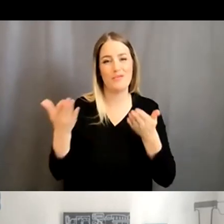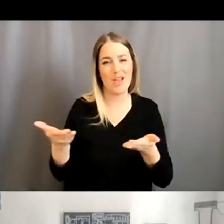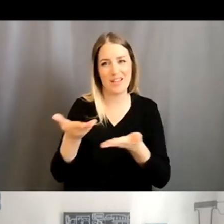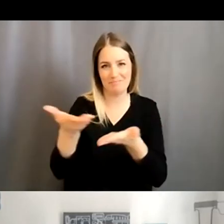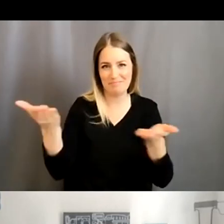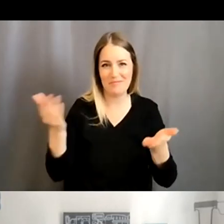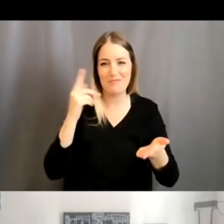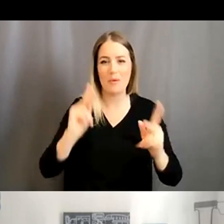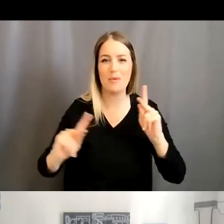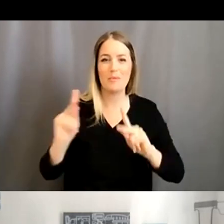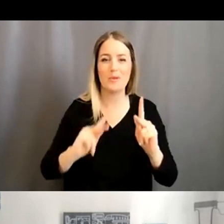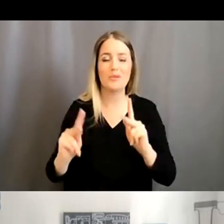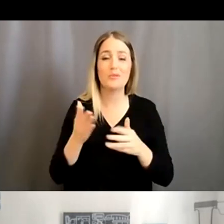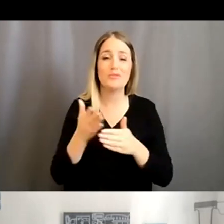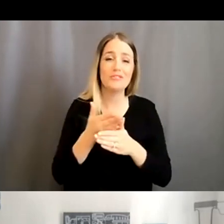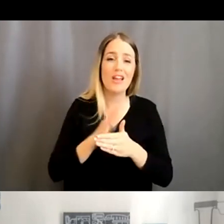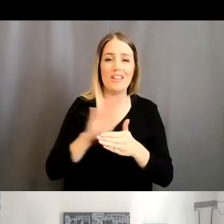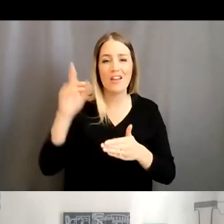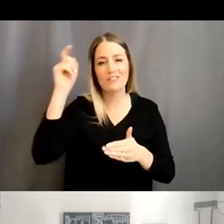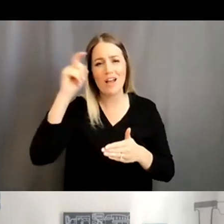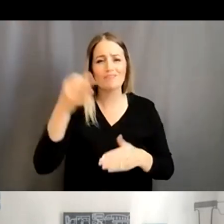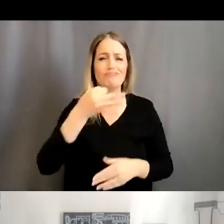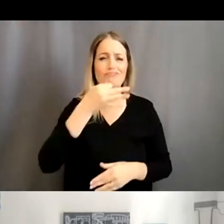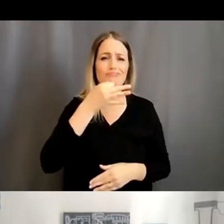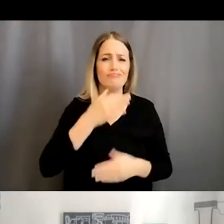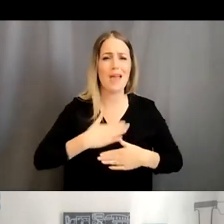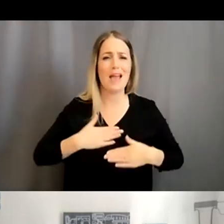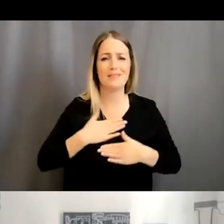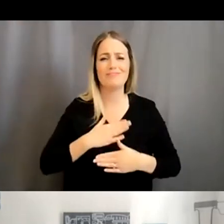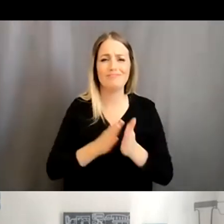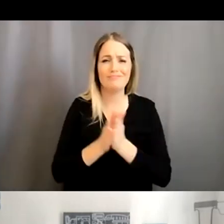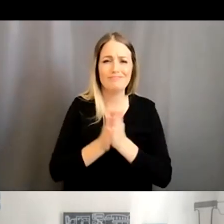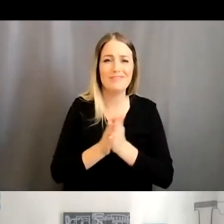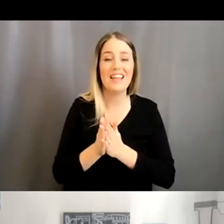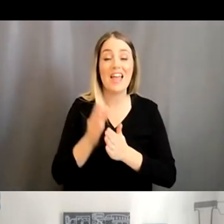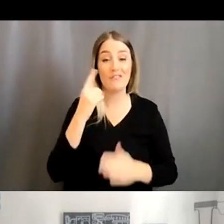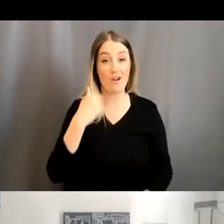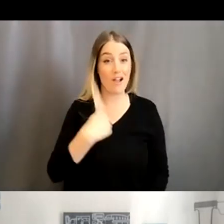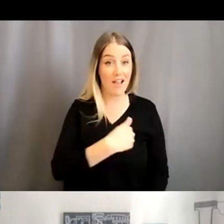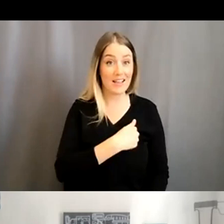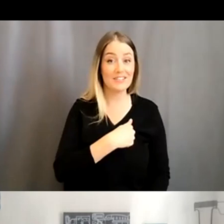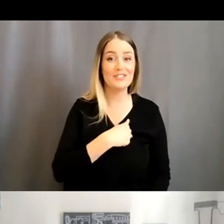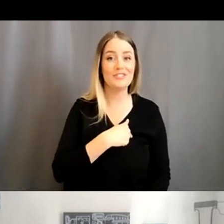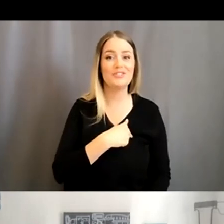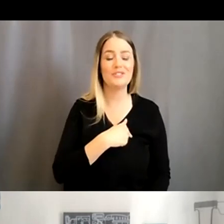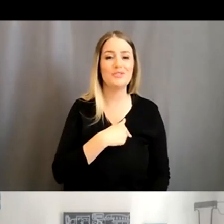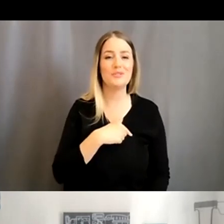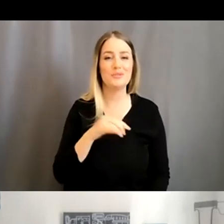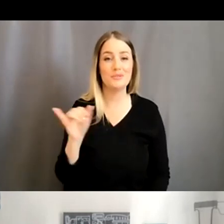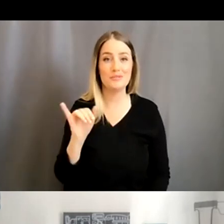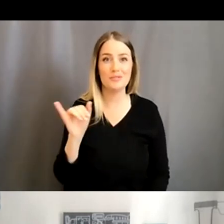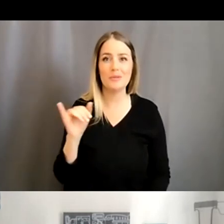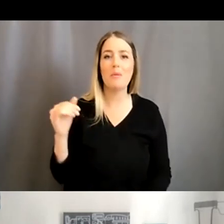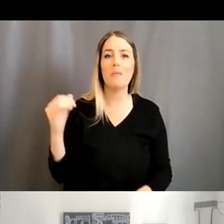people to, again, share their knowledge, expertise, and passion, and for us to kind of gain a little bit of